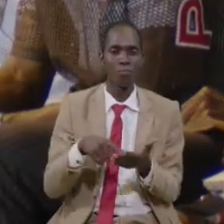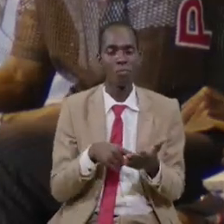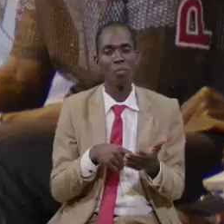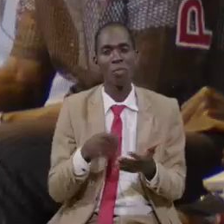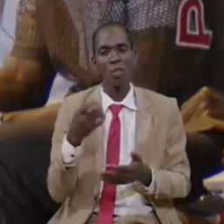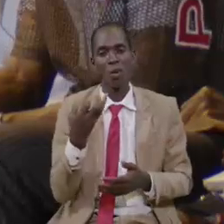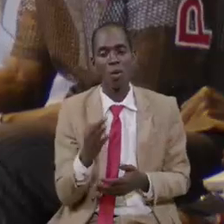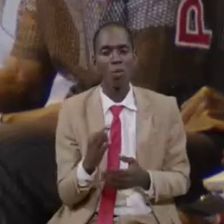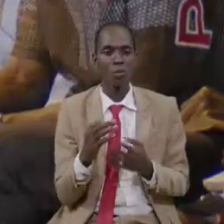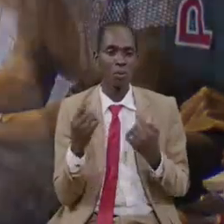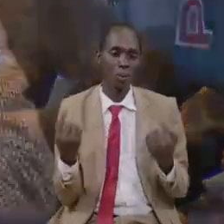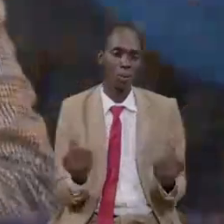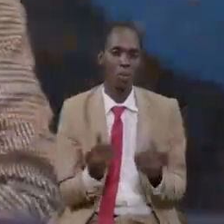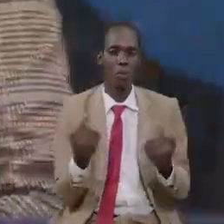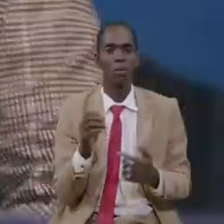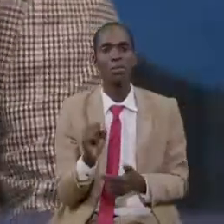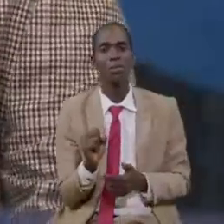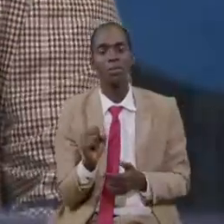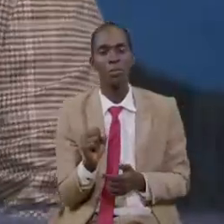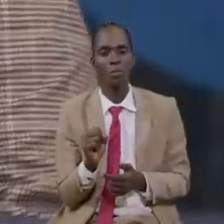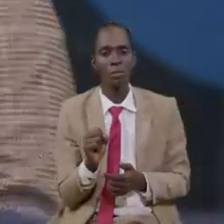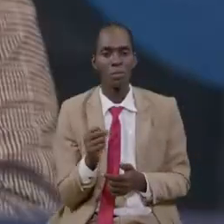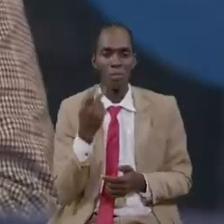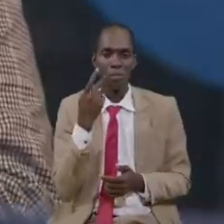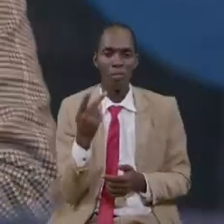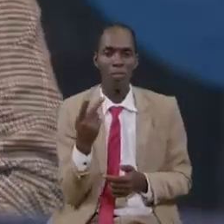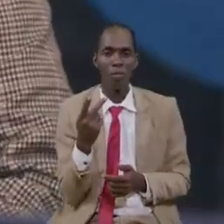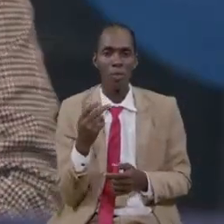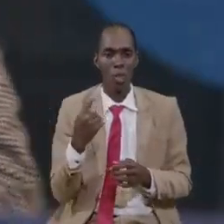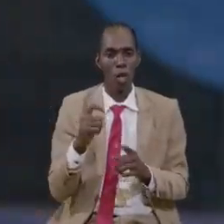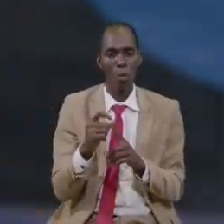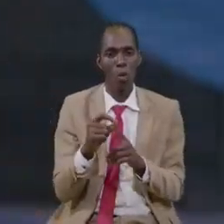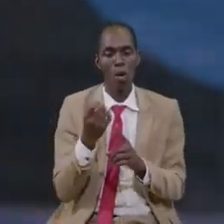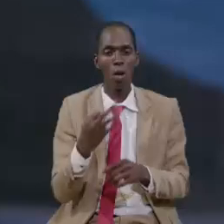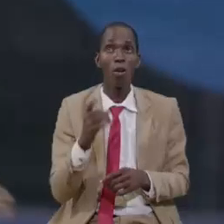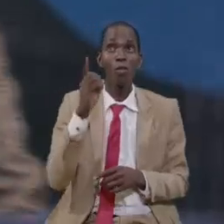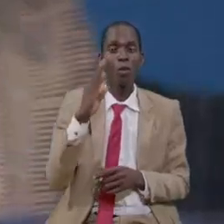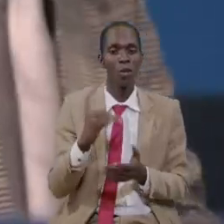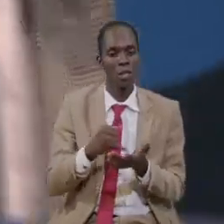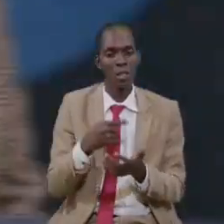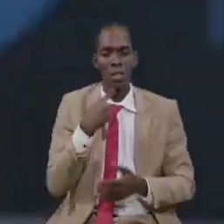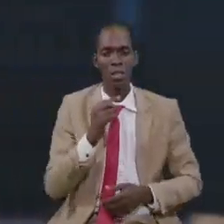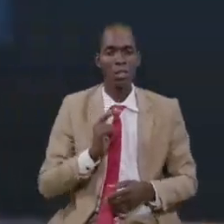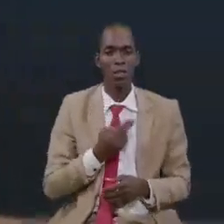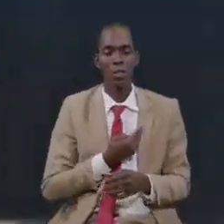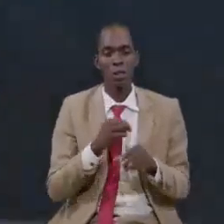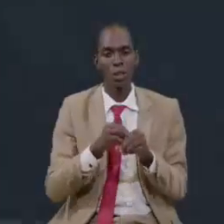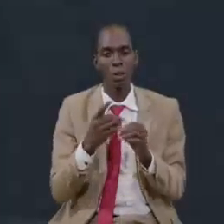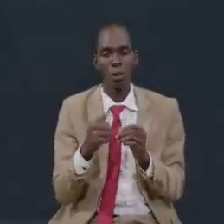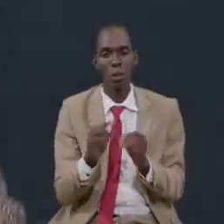of sins. We're looking at the word of God. It tells us in Romans chapter 3